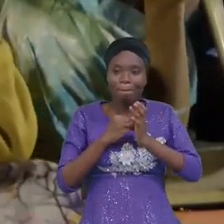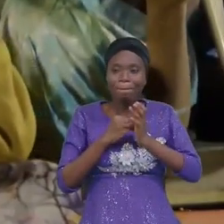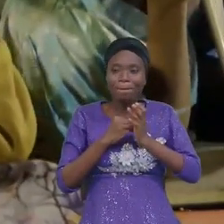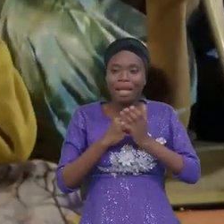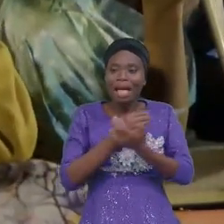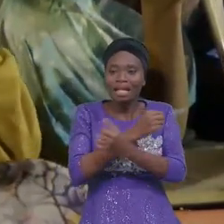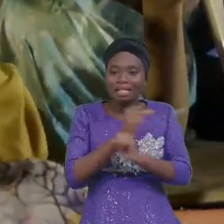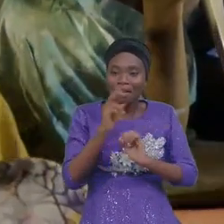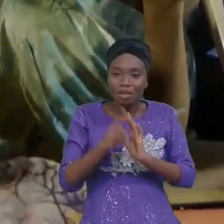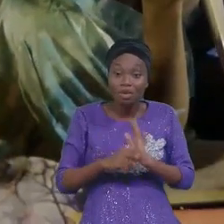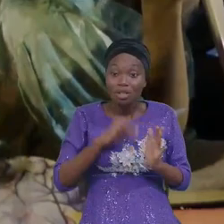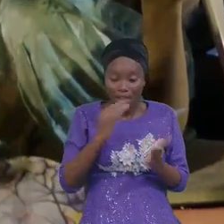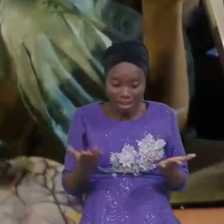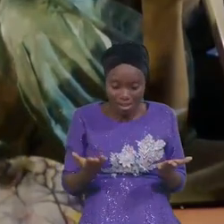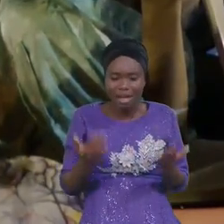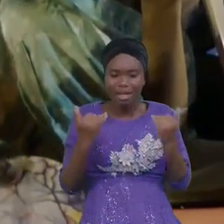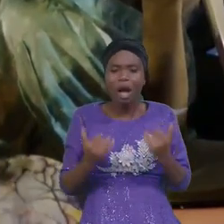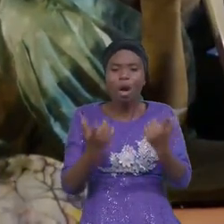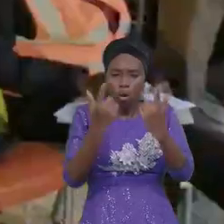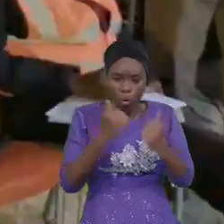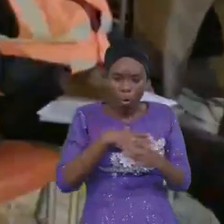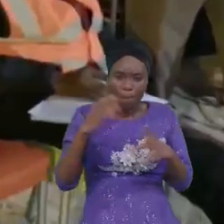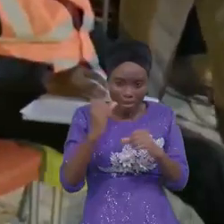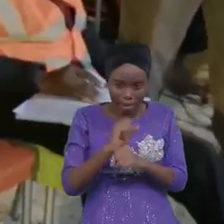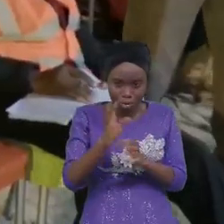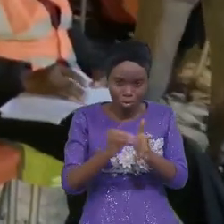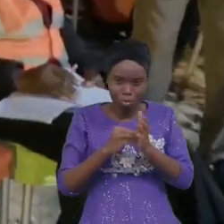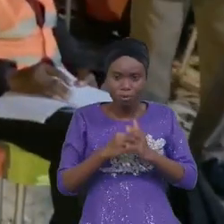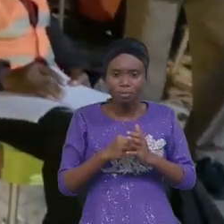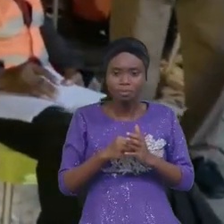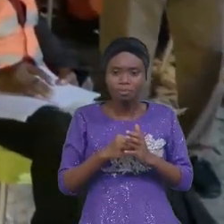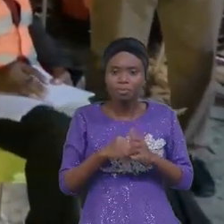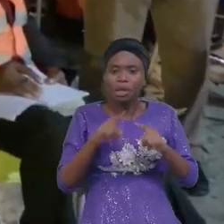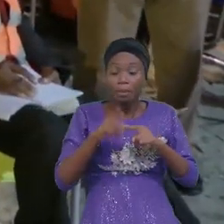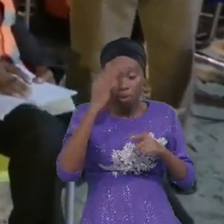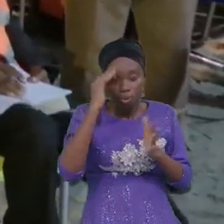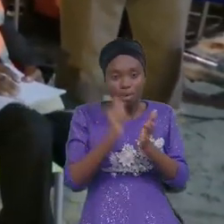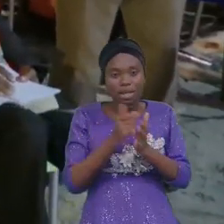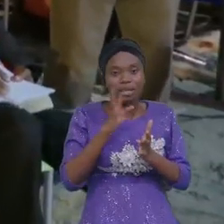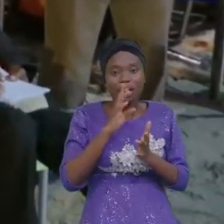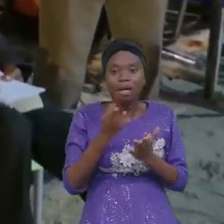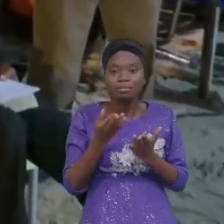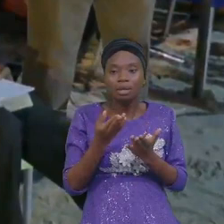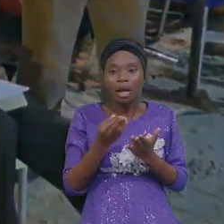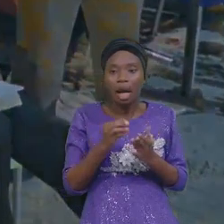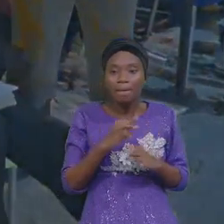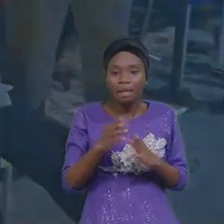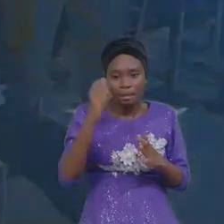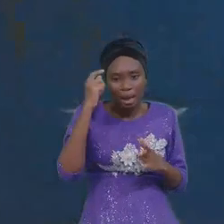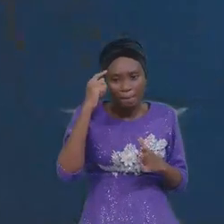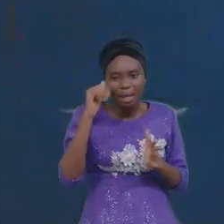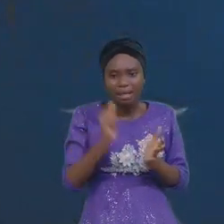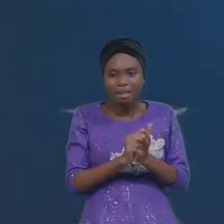Salvation available. Come and take your portion. But you know, there are, you know, mathematical minds, and they are